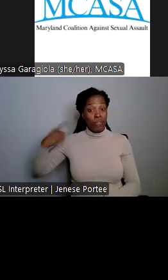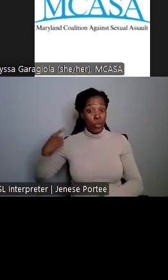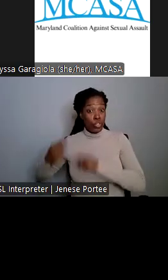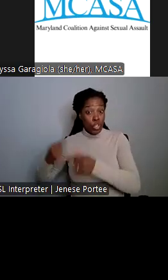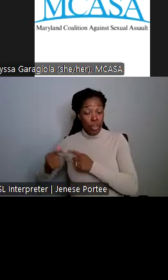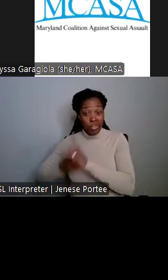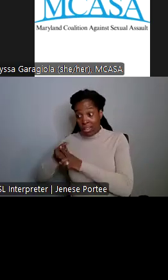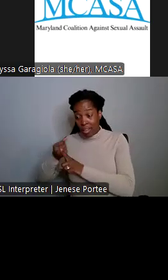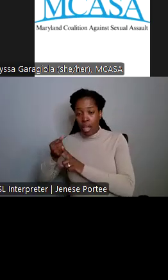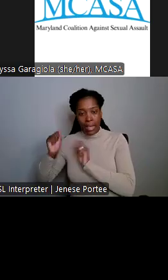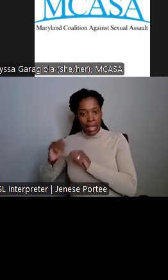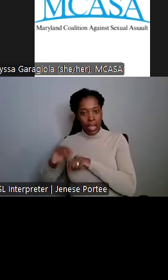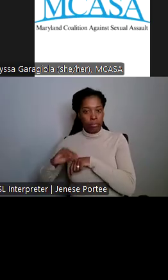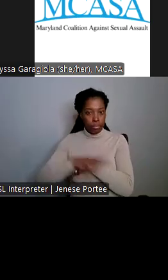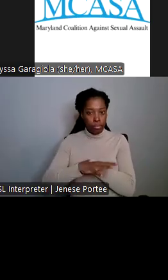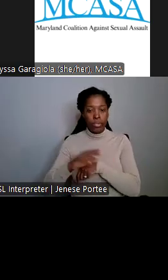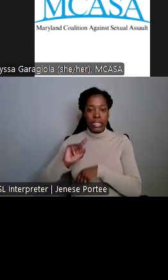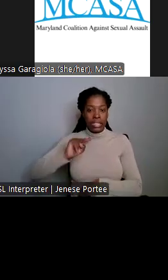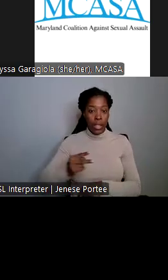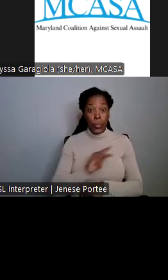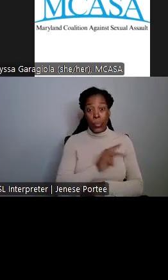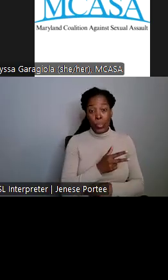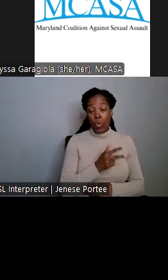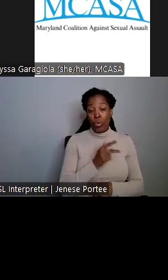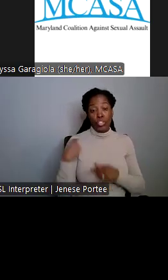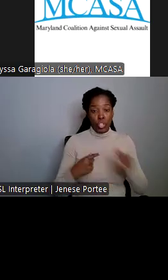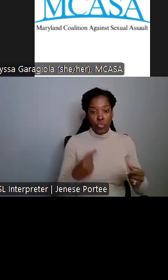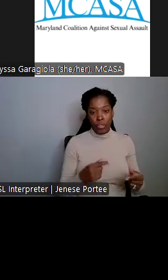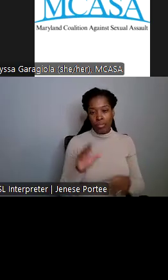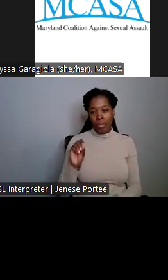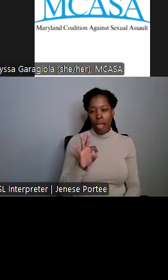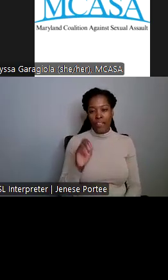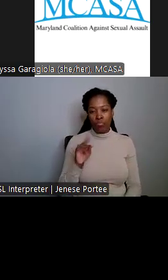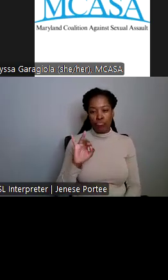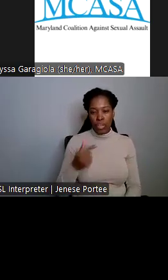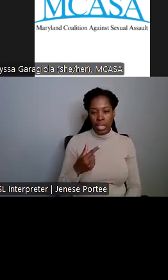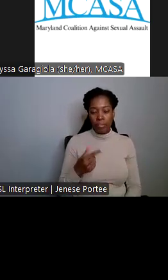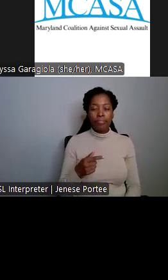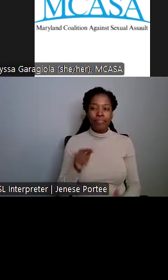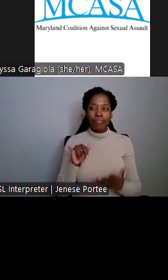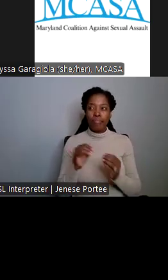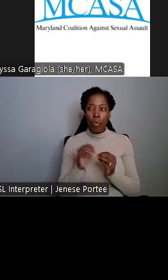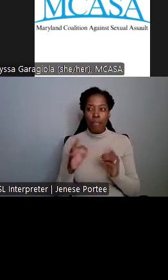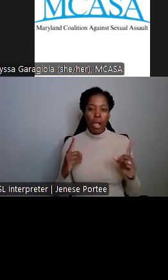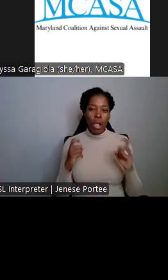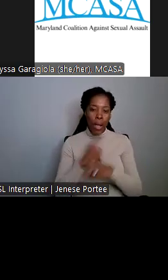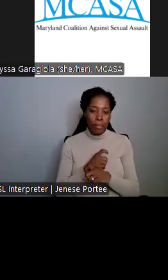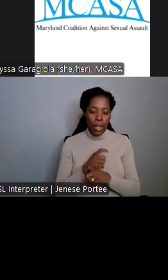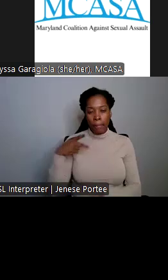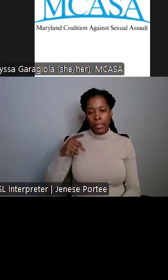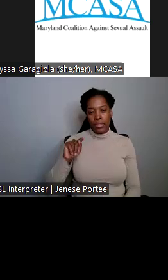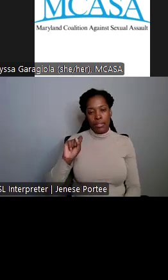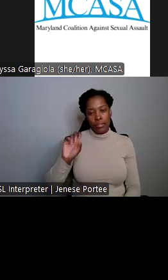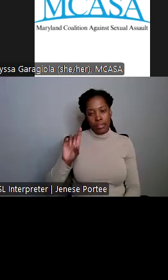or offspring. This is really considered like a complex post-traumatic stress disorder. And some